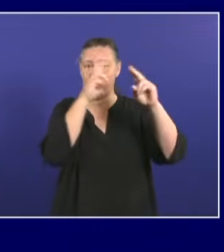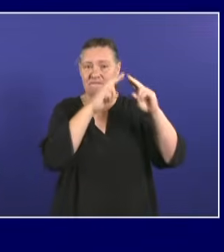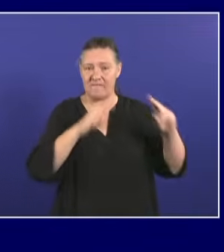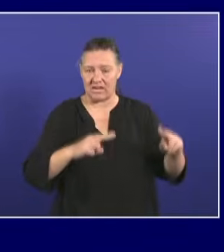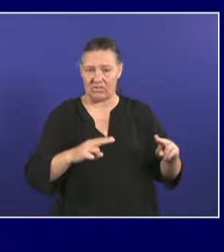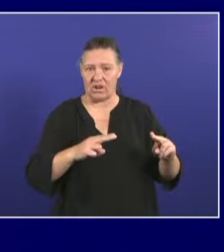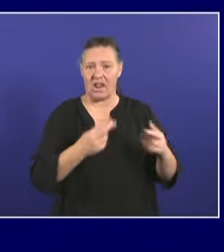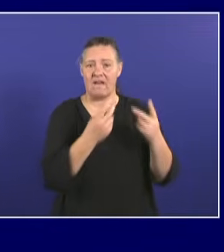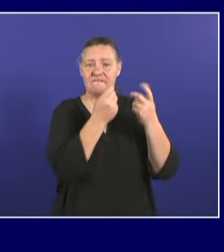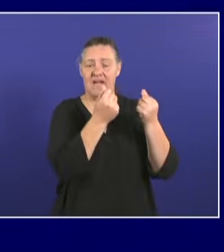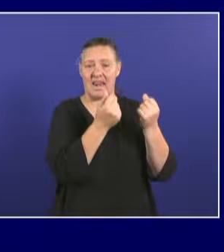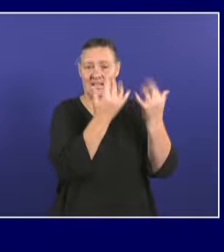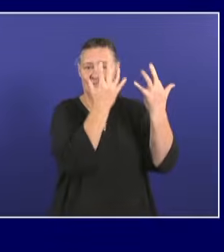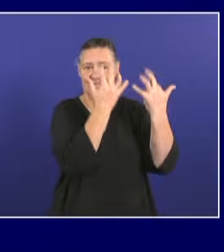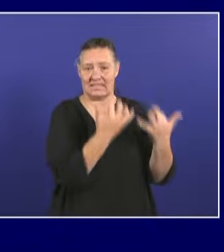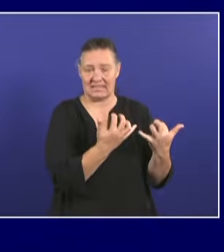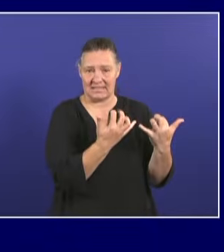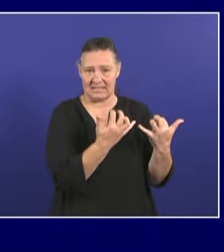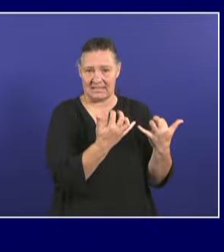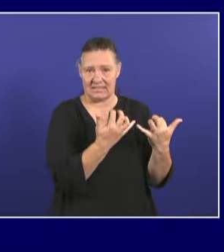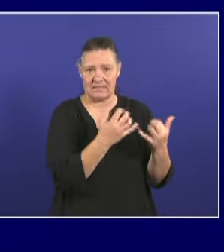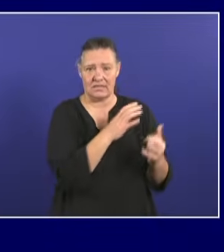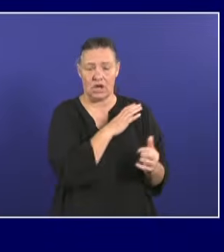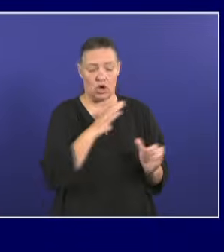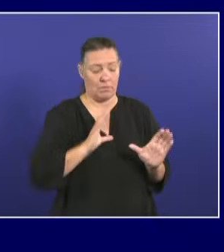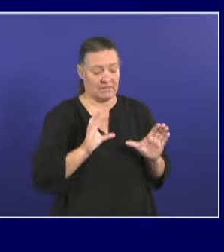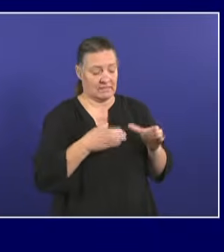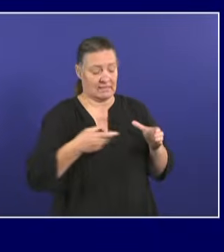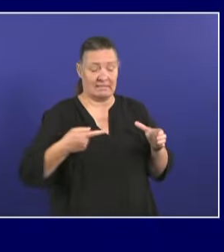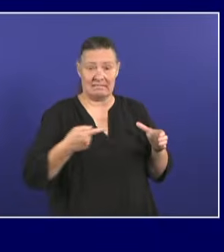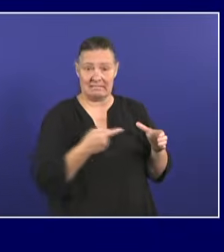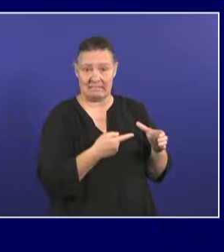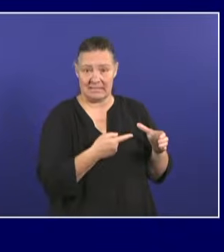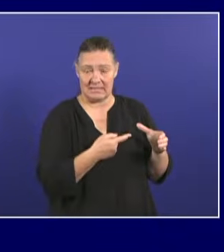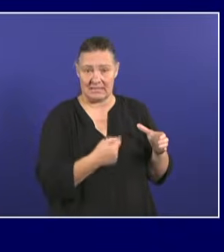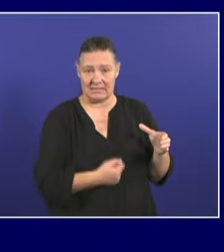Federal Finance Committee,